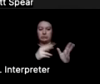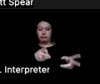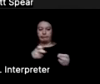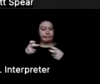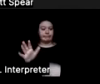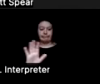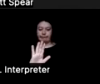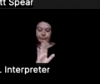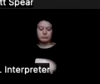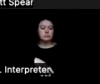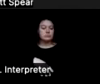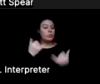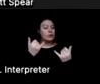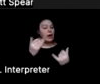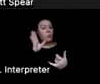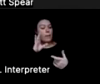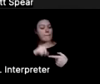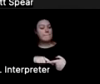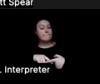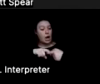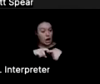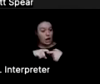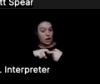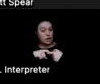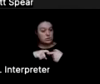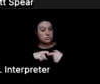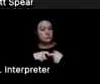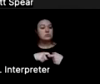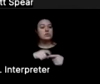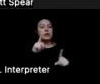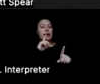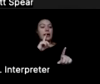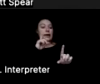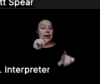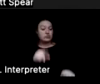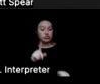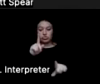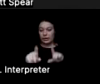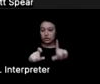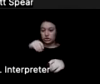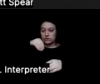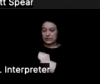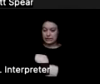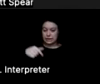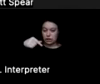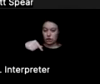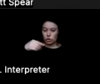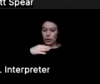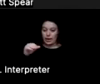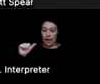and take a pause and start answering some of the questions that are in the Q&A, but certainly feel free to populate that and then we